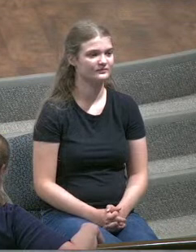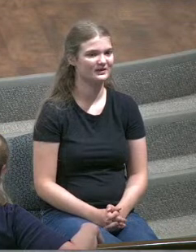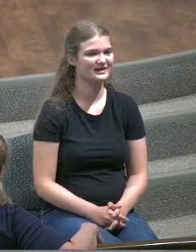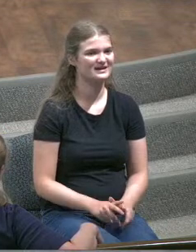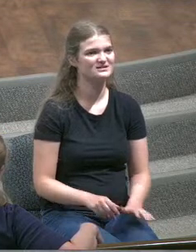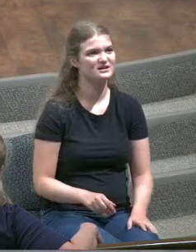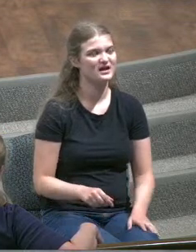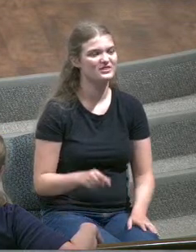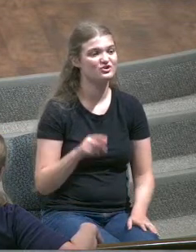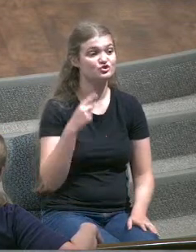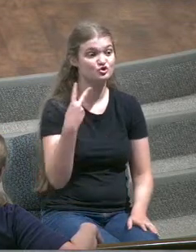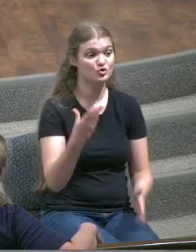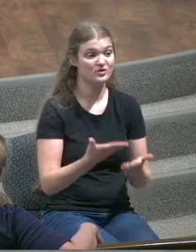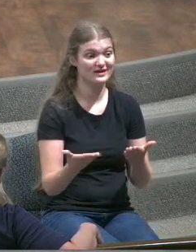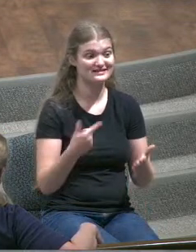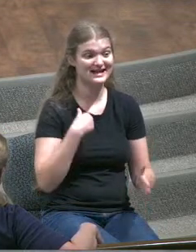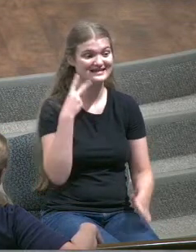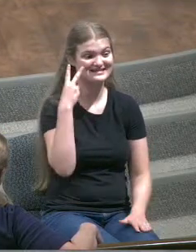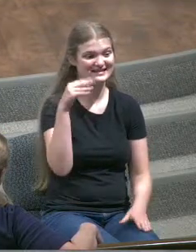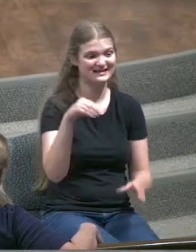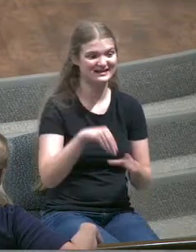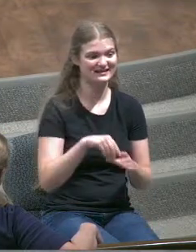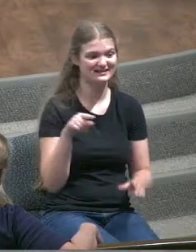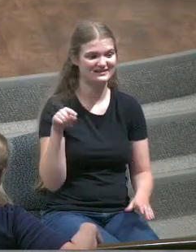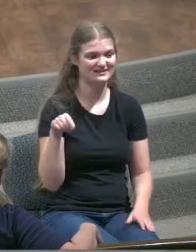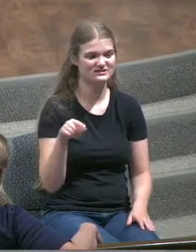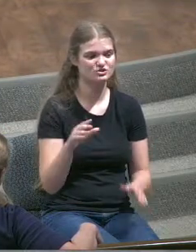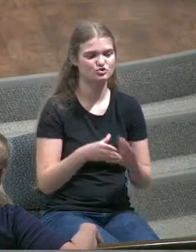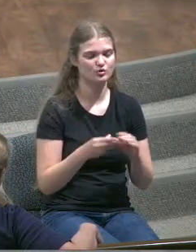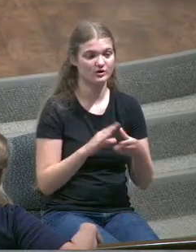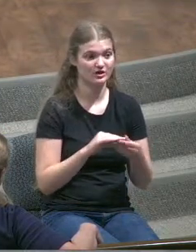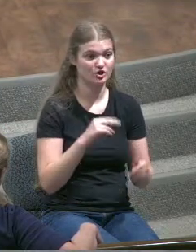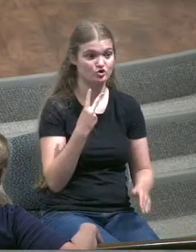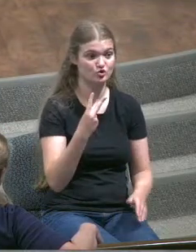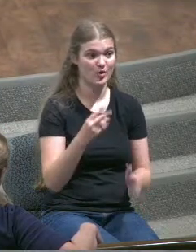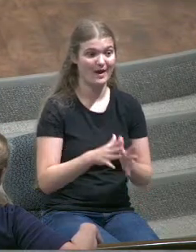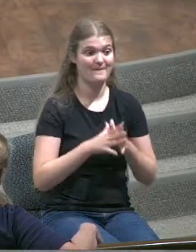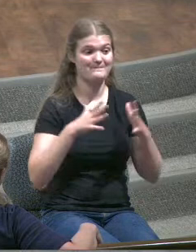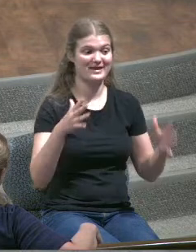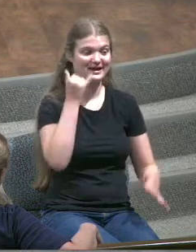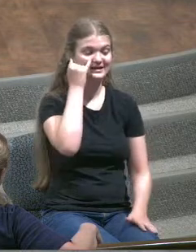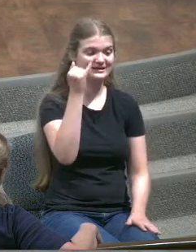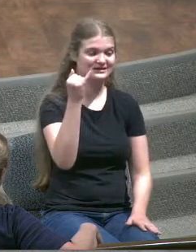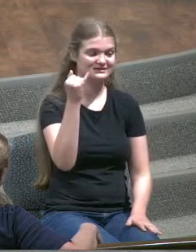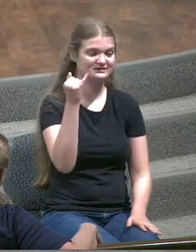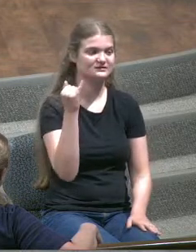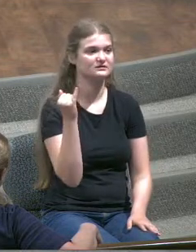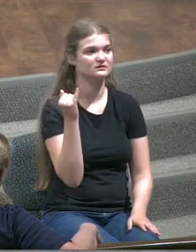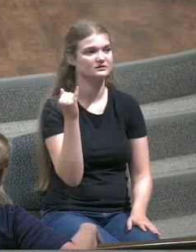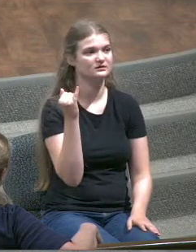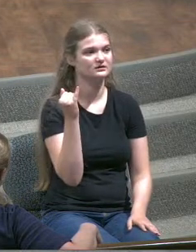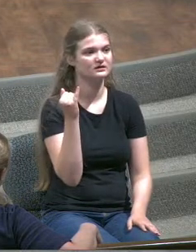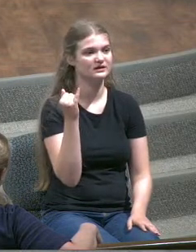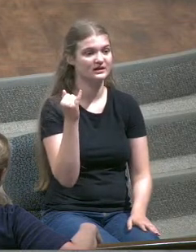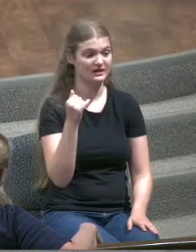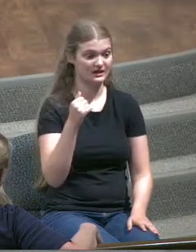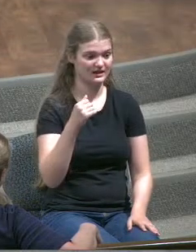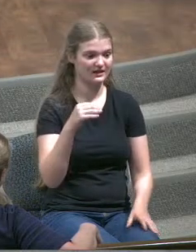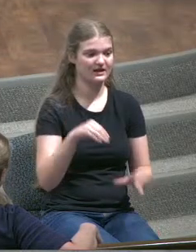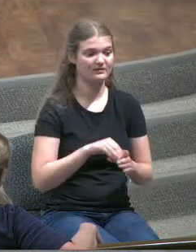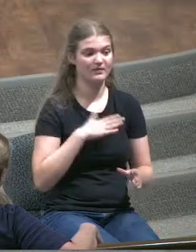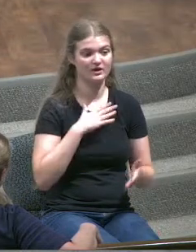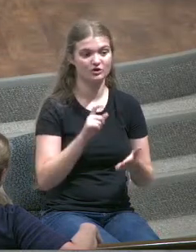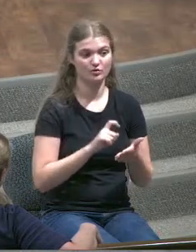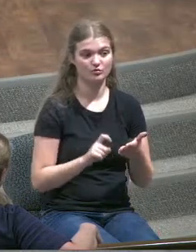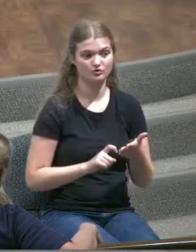Brothers and sisters, there's two things I see in this story, two huge ideas that I see in this story. And in my notes,